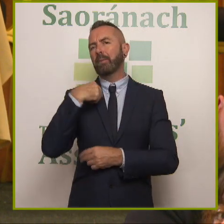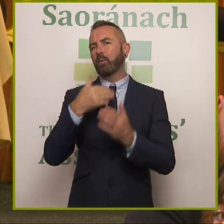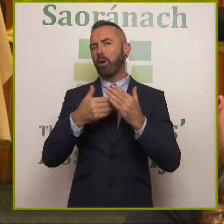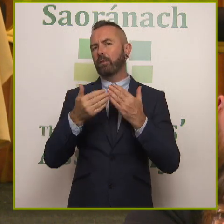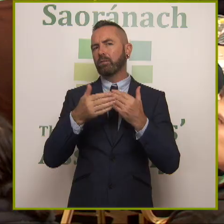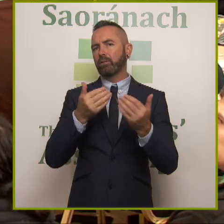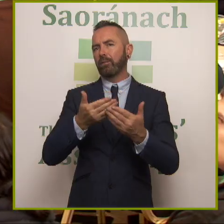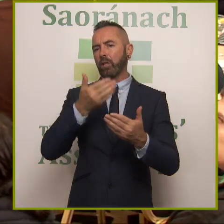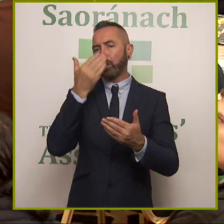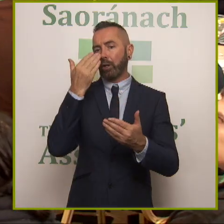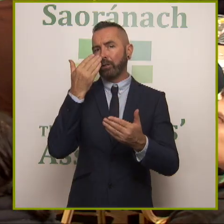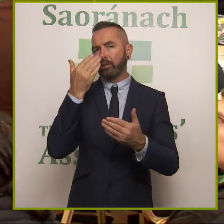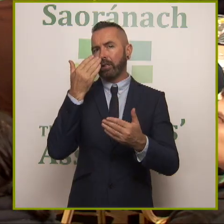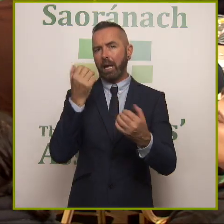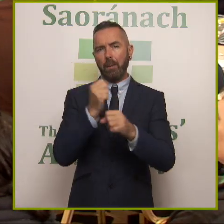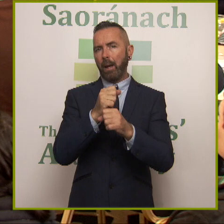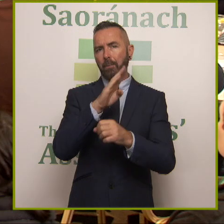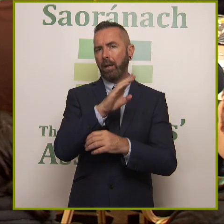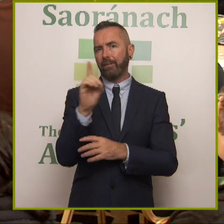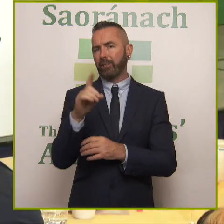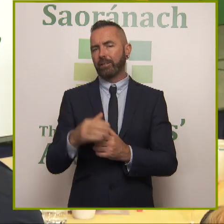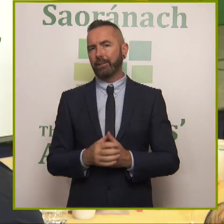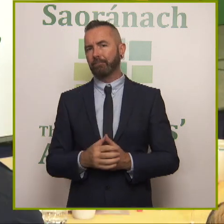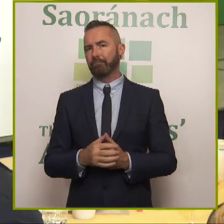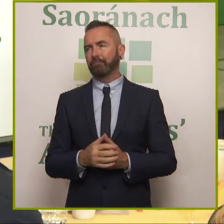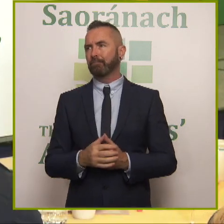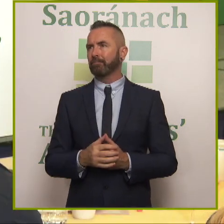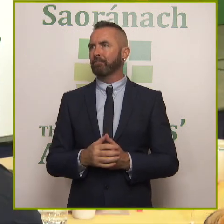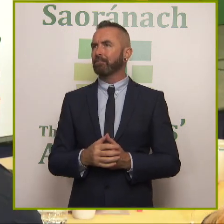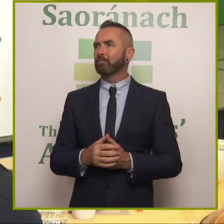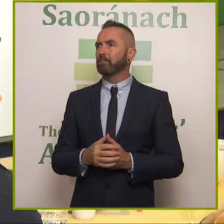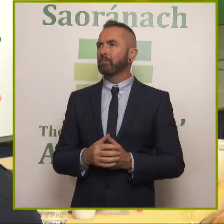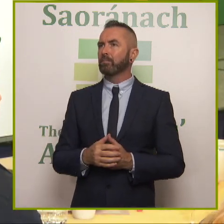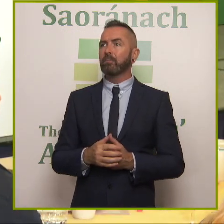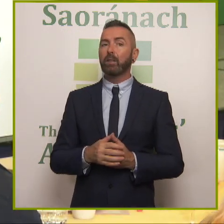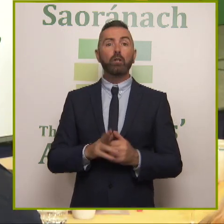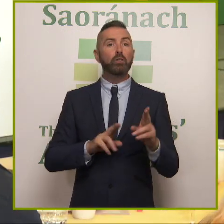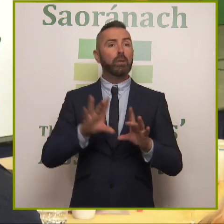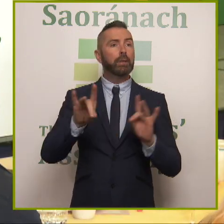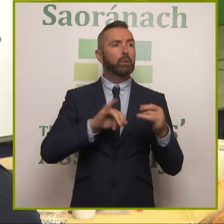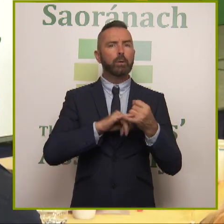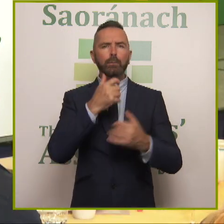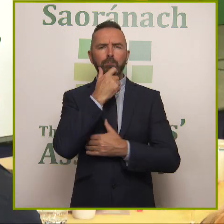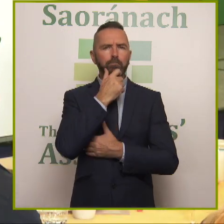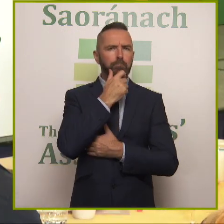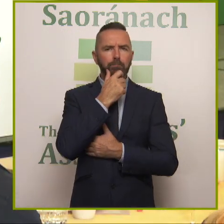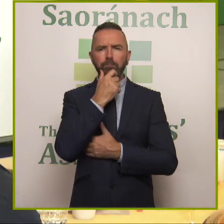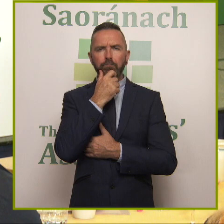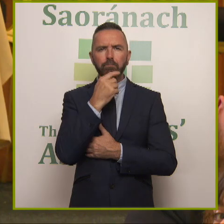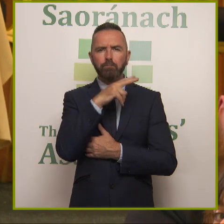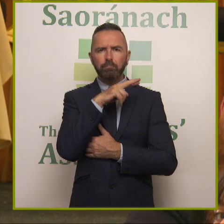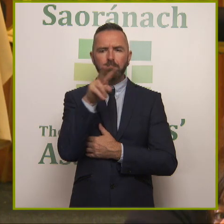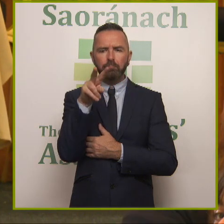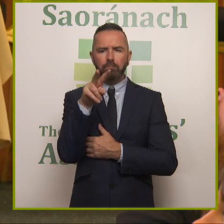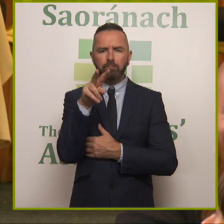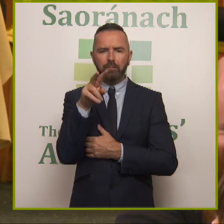Young People's Assembly on Biodiversity? Thanks. Should we choose somebody, or would Sorry, now I have